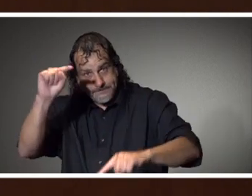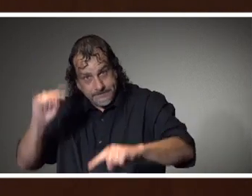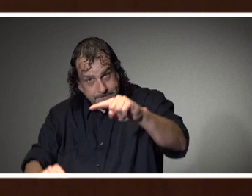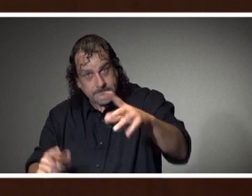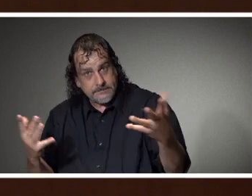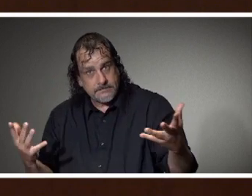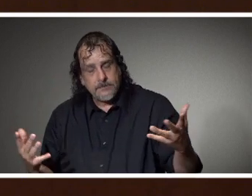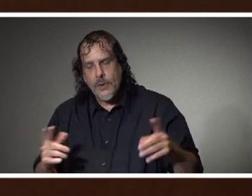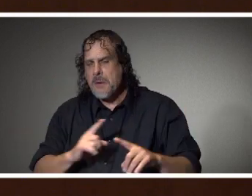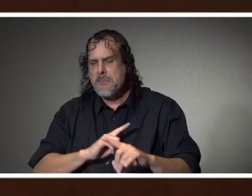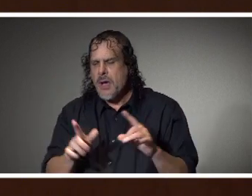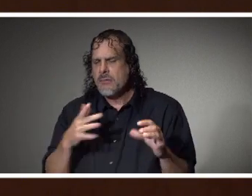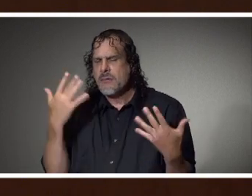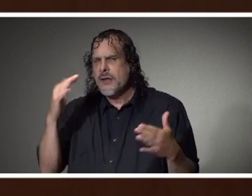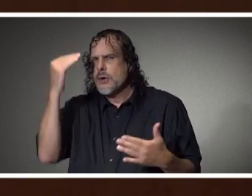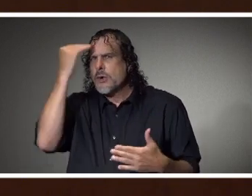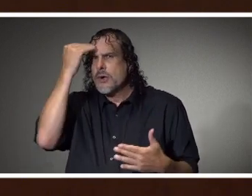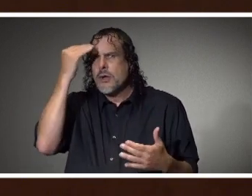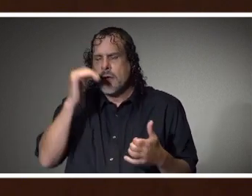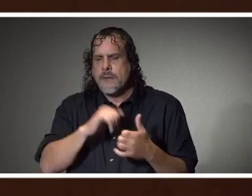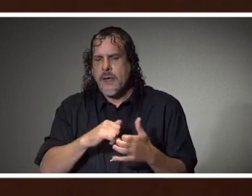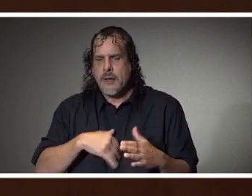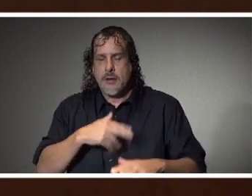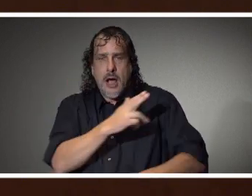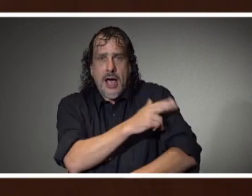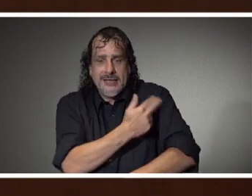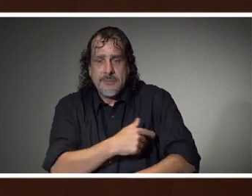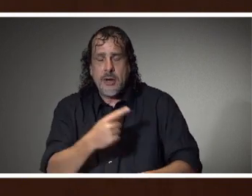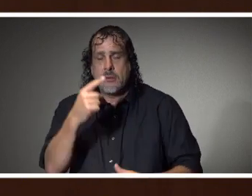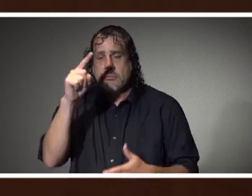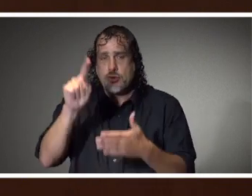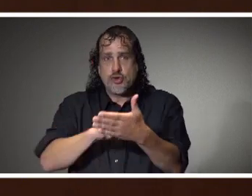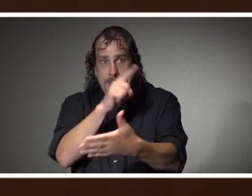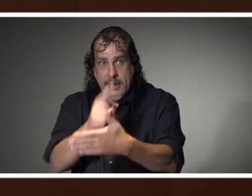that institutionalized racism,